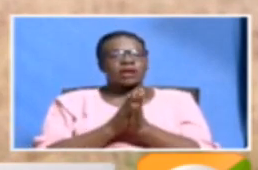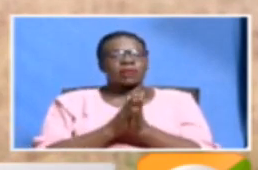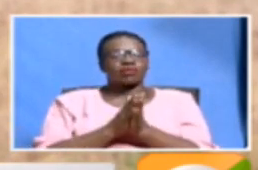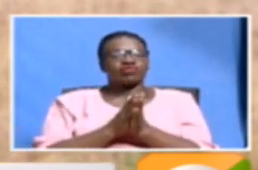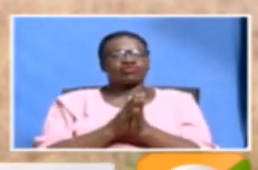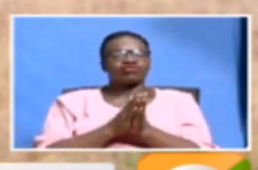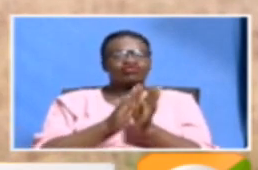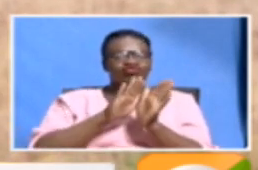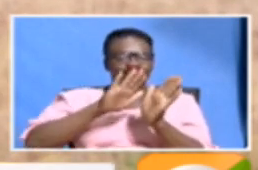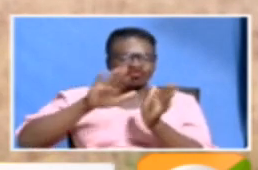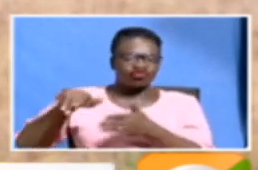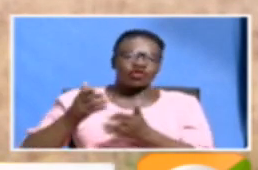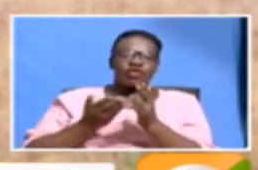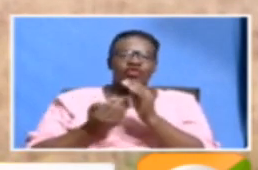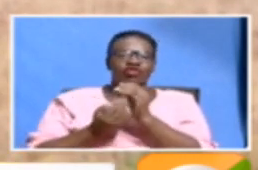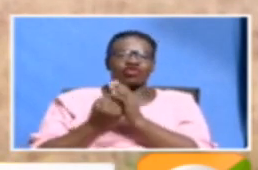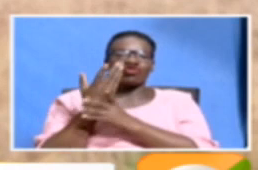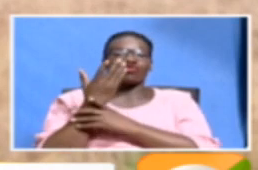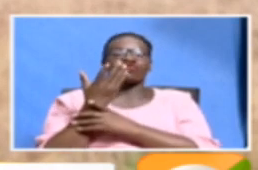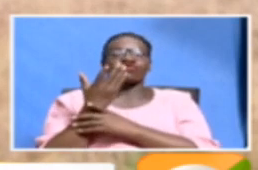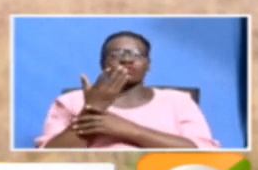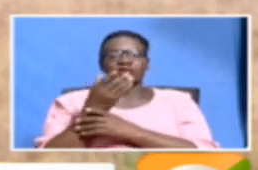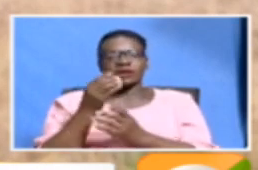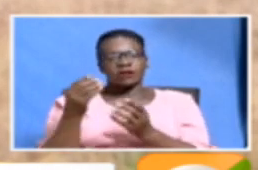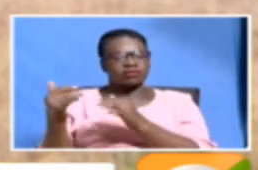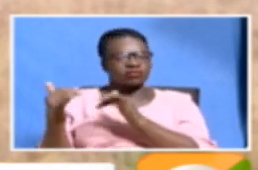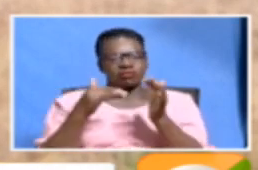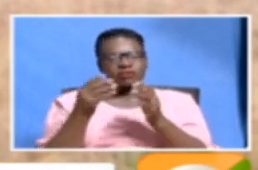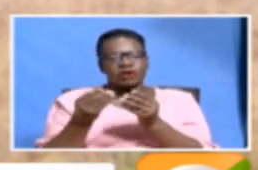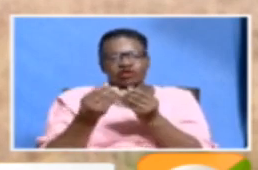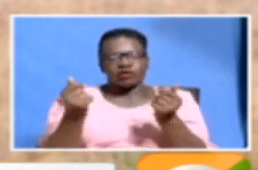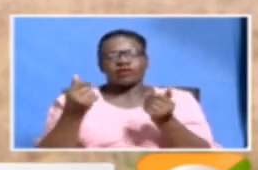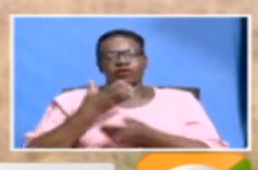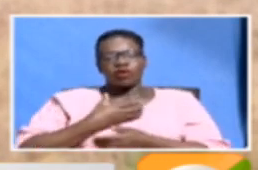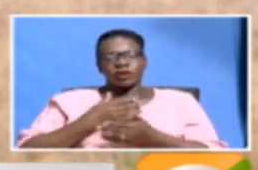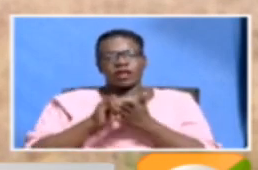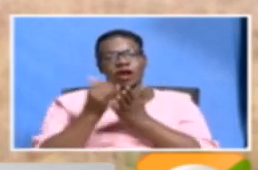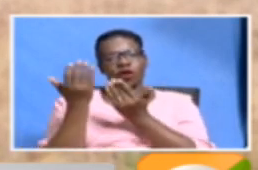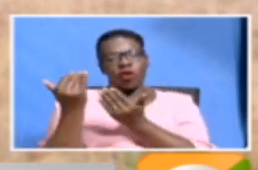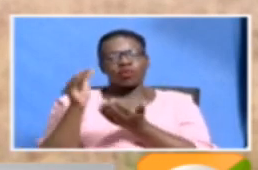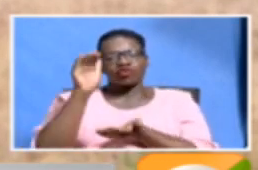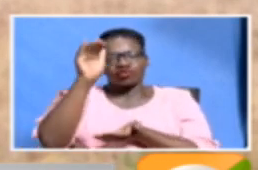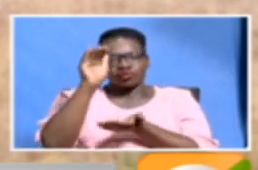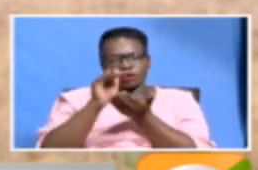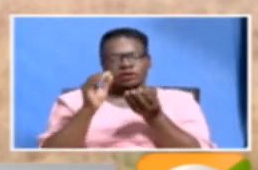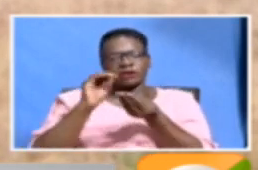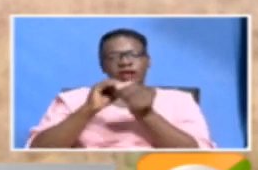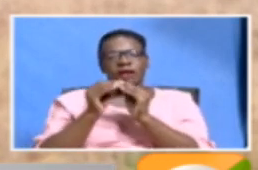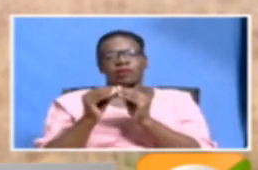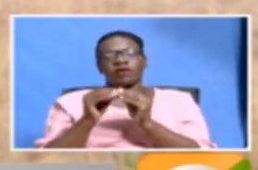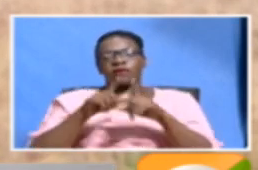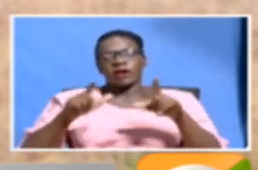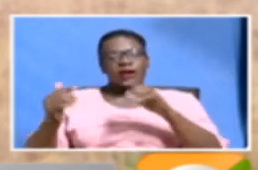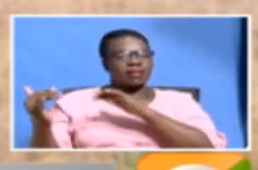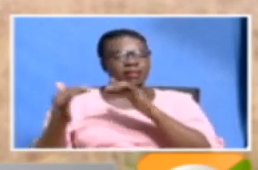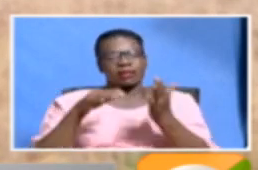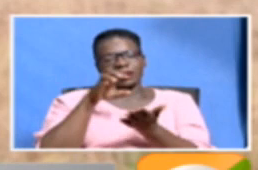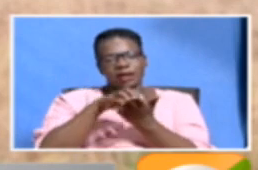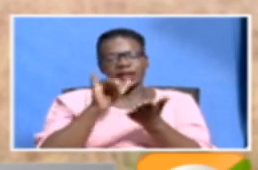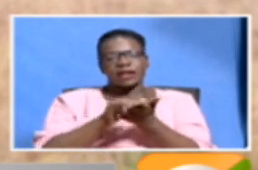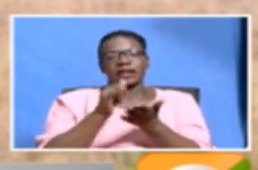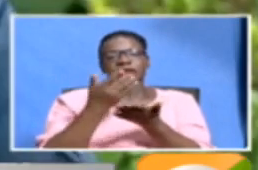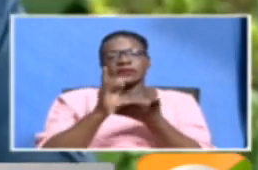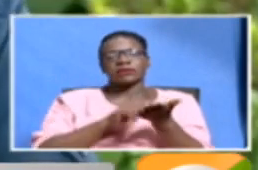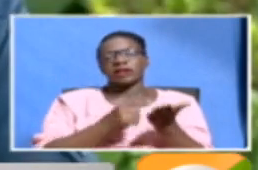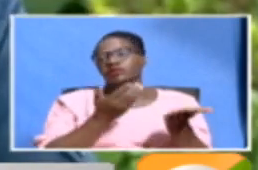past through the formation of the Dispute Resolution Committee that hopes to reduce the number of land-related cases that end up in